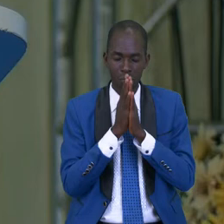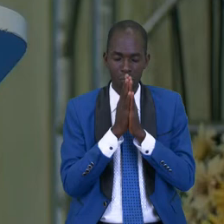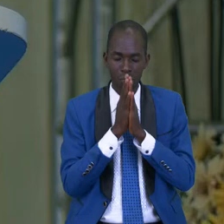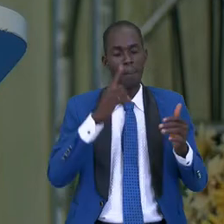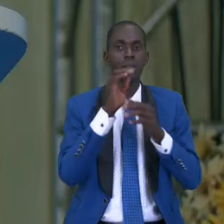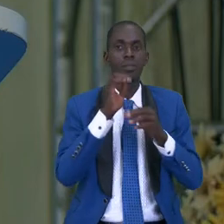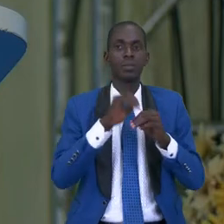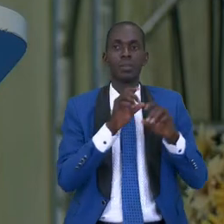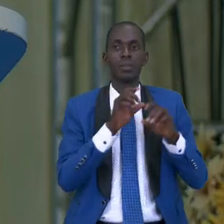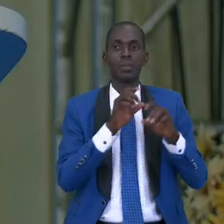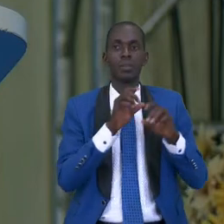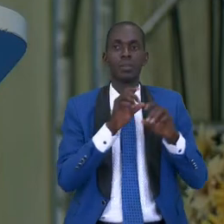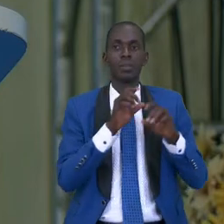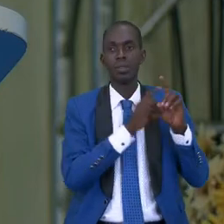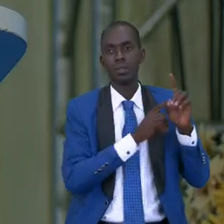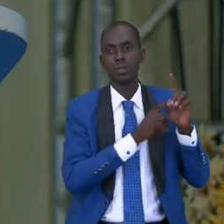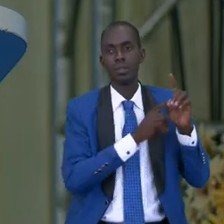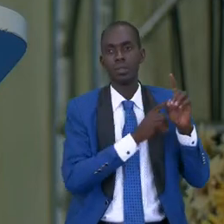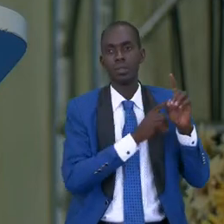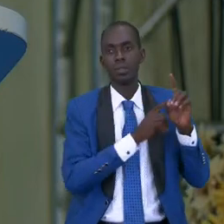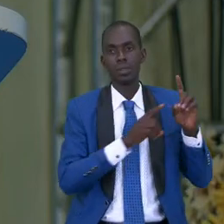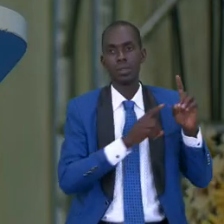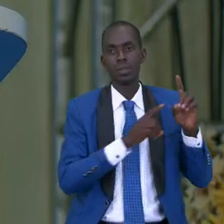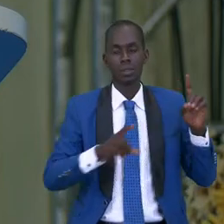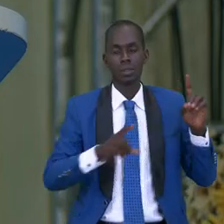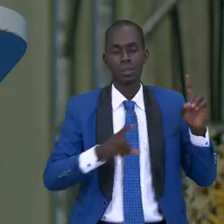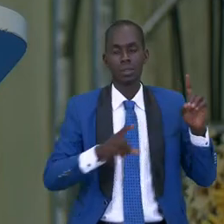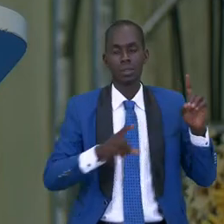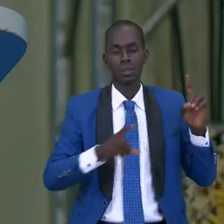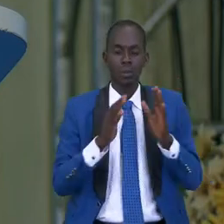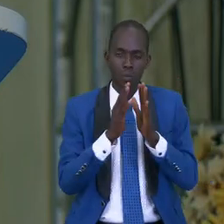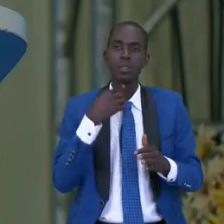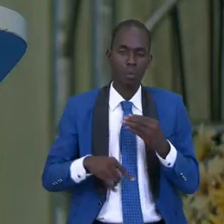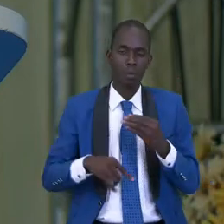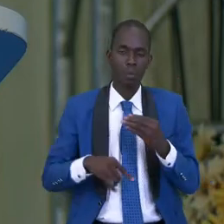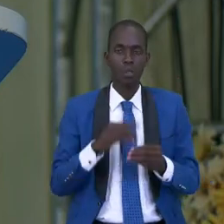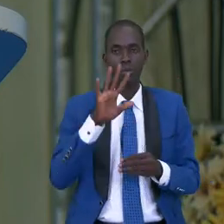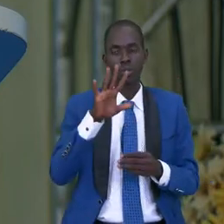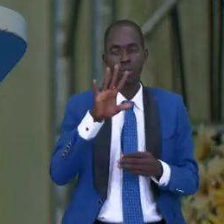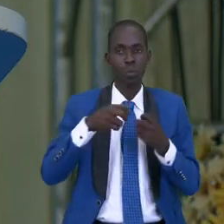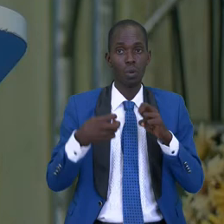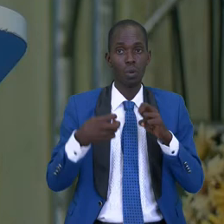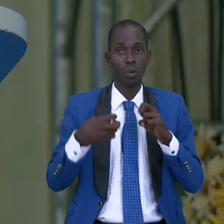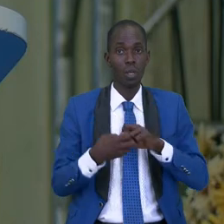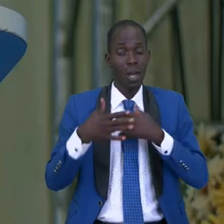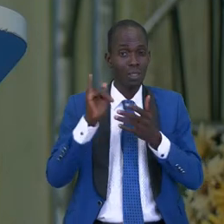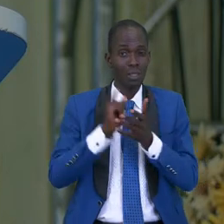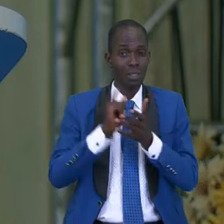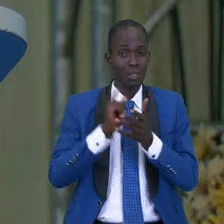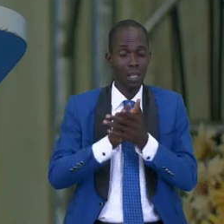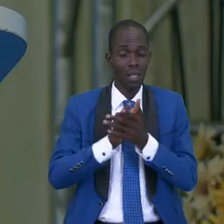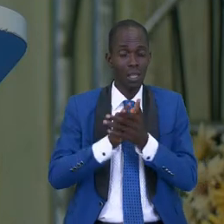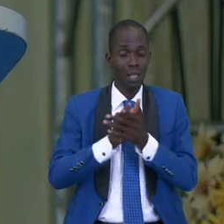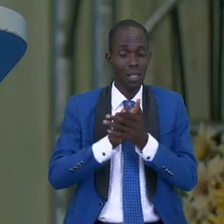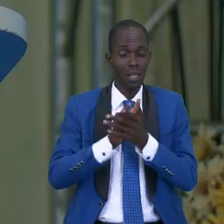Telling God about your problem. After the final amen, be eager to share your